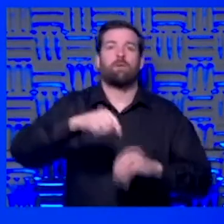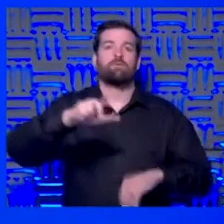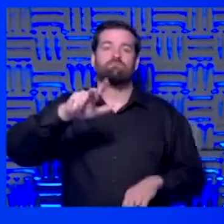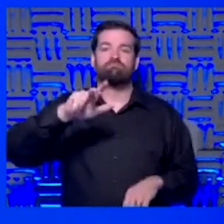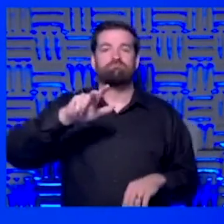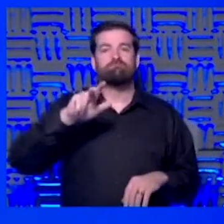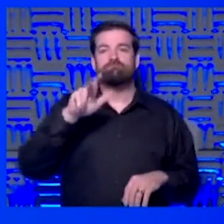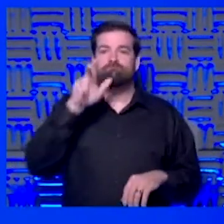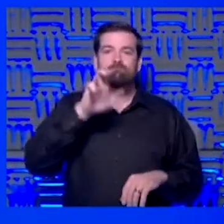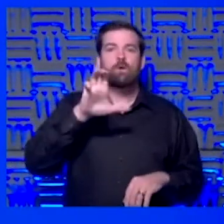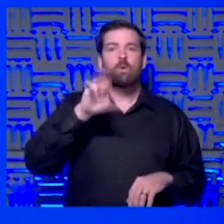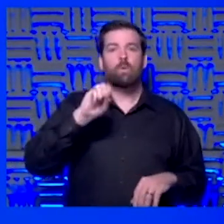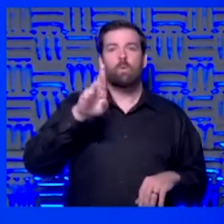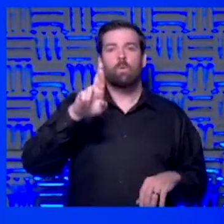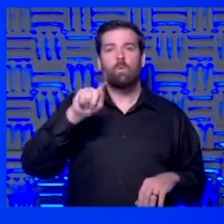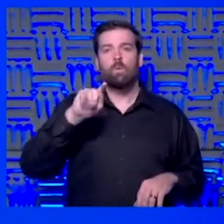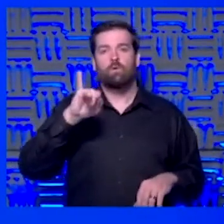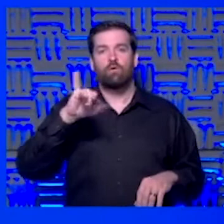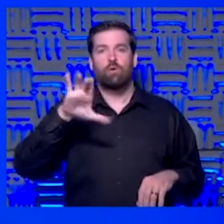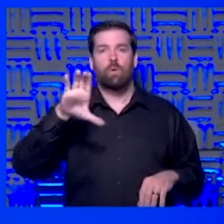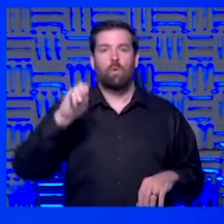like corticosteroids.